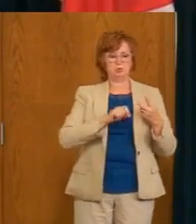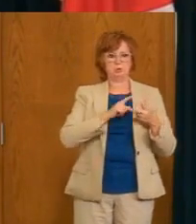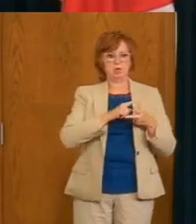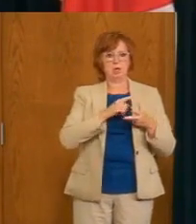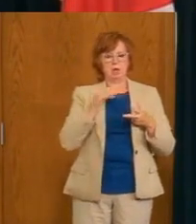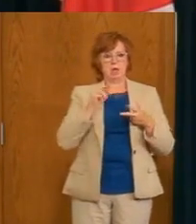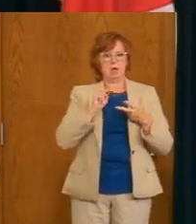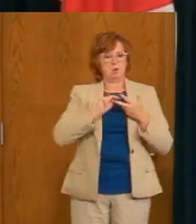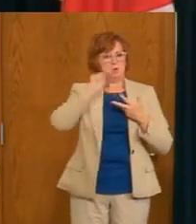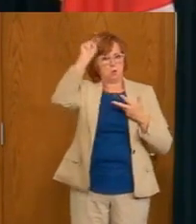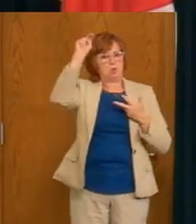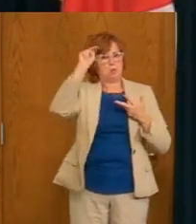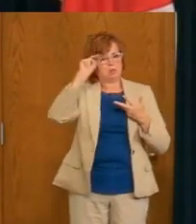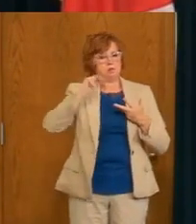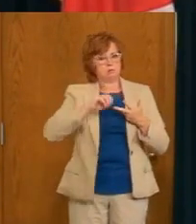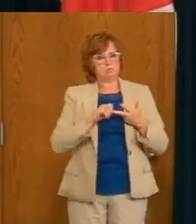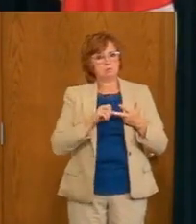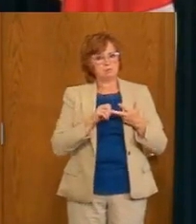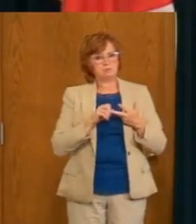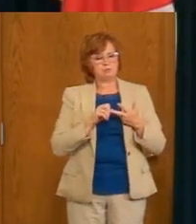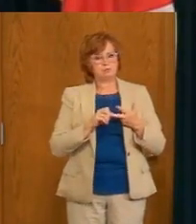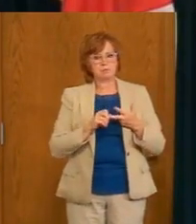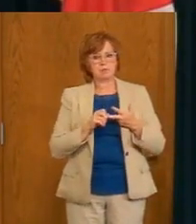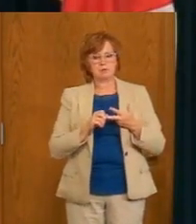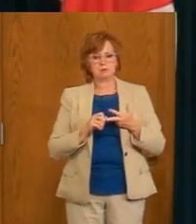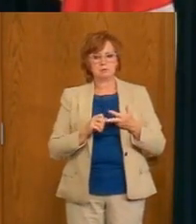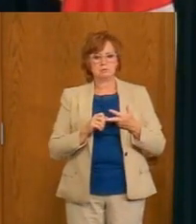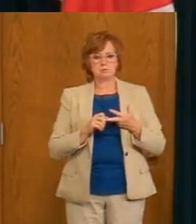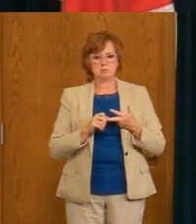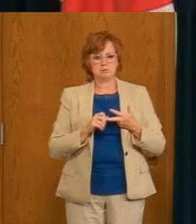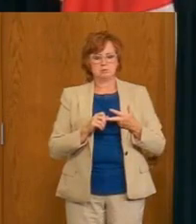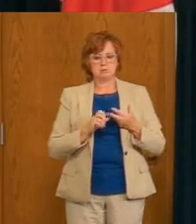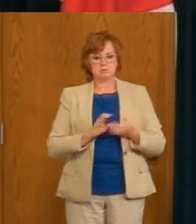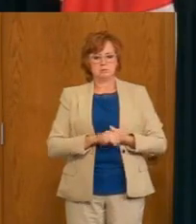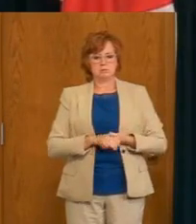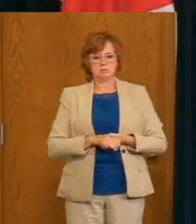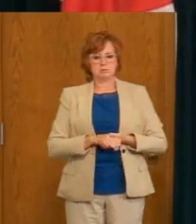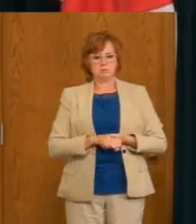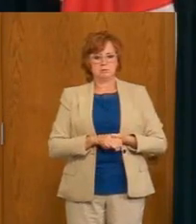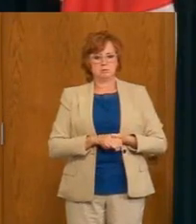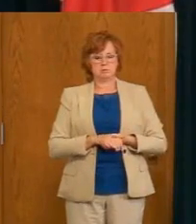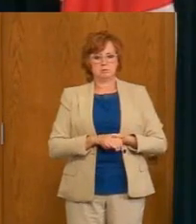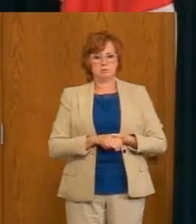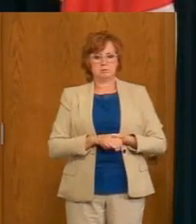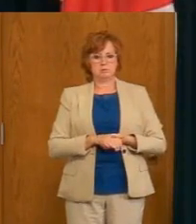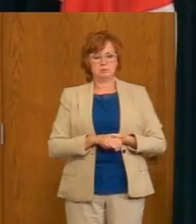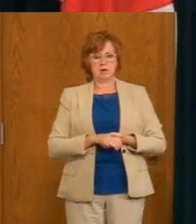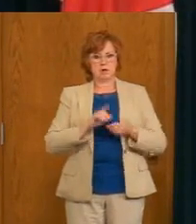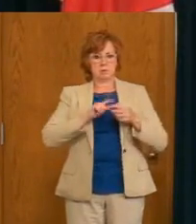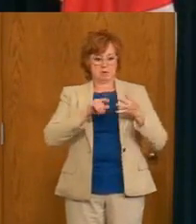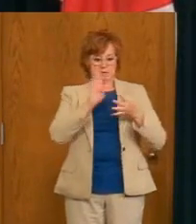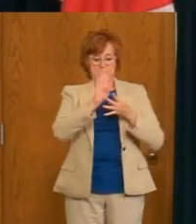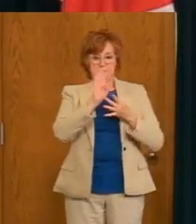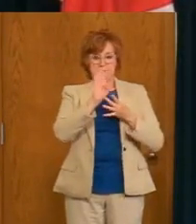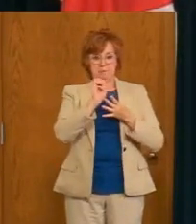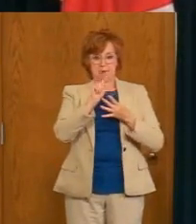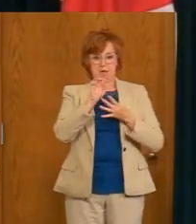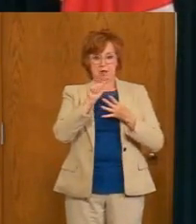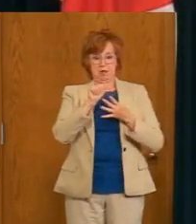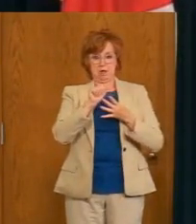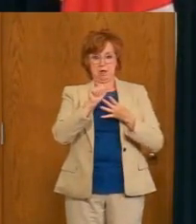are seeing very little of the original strain. We are seeing more of the alpha